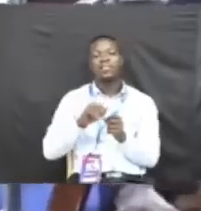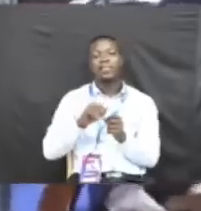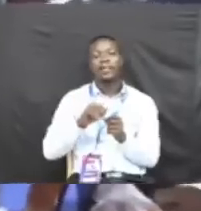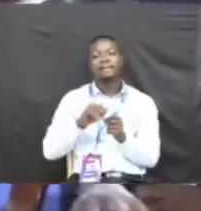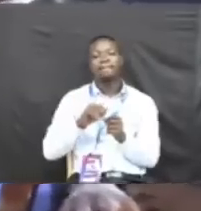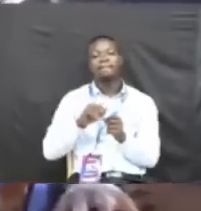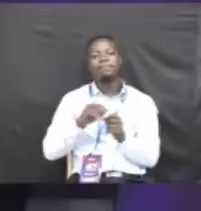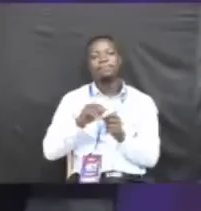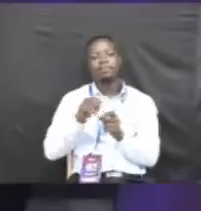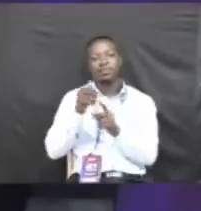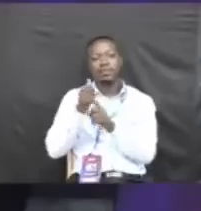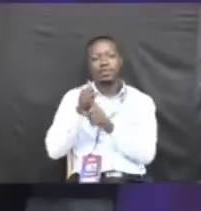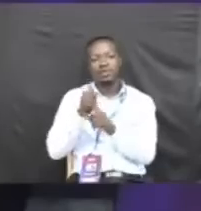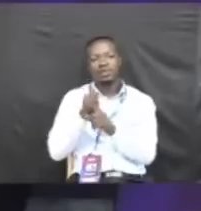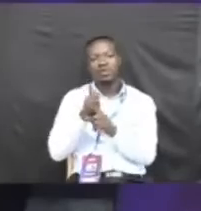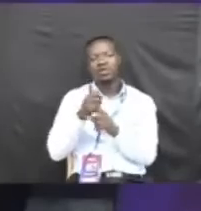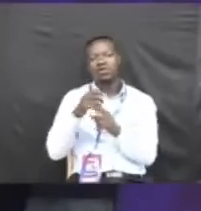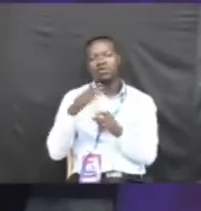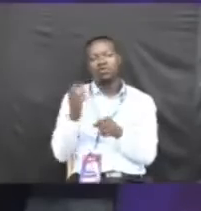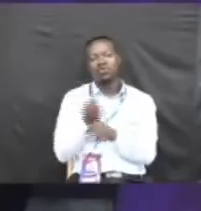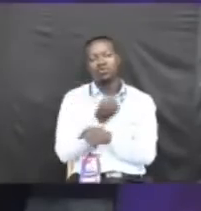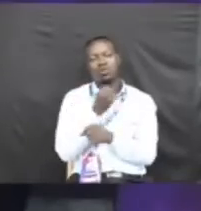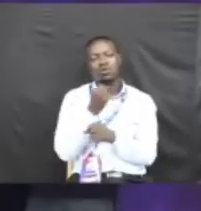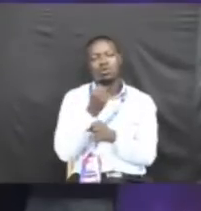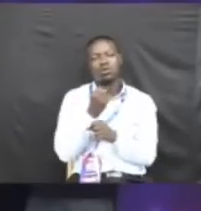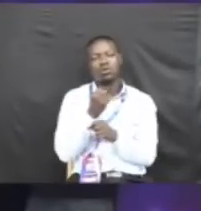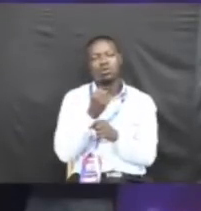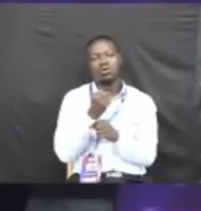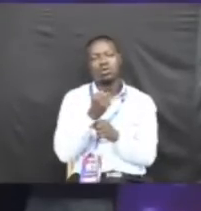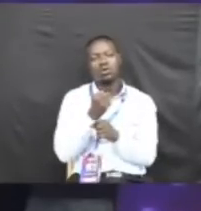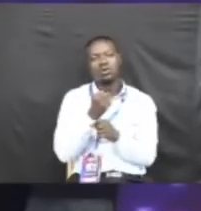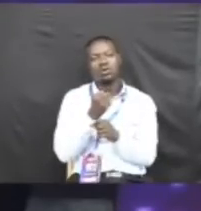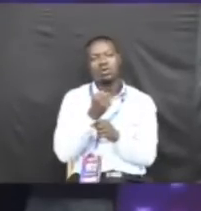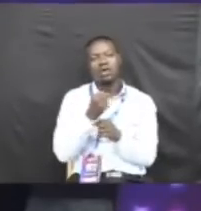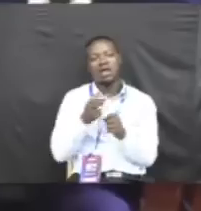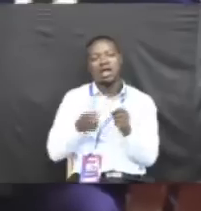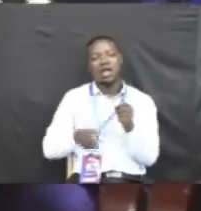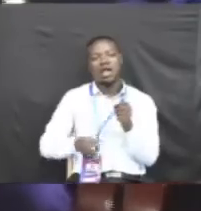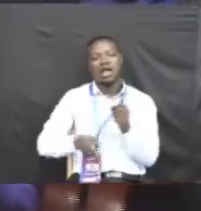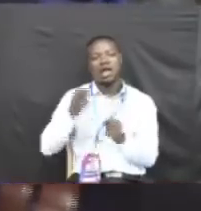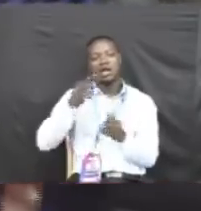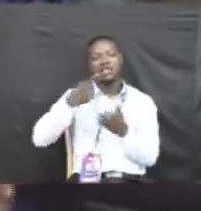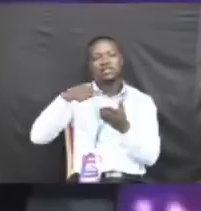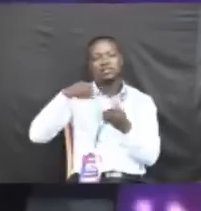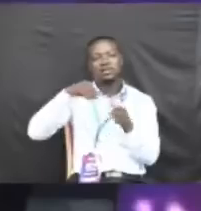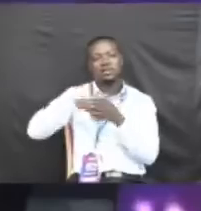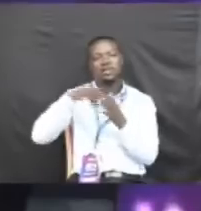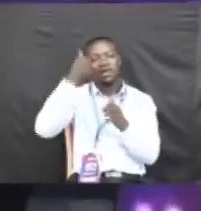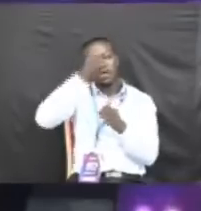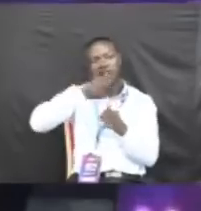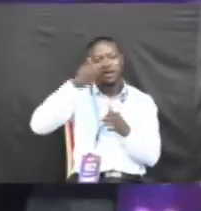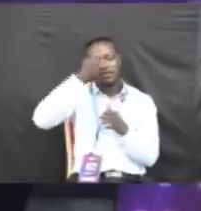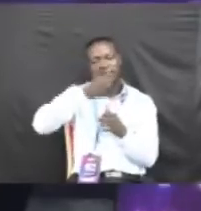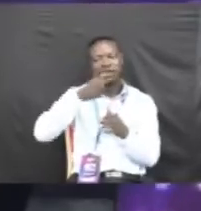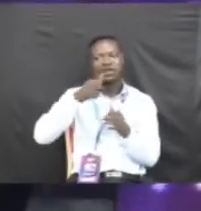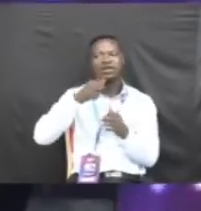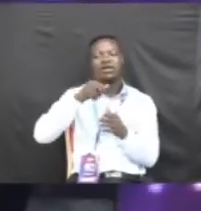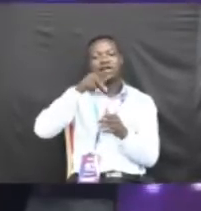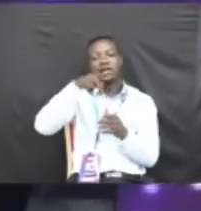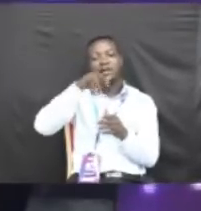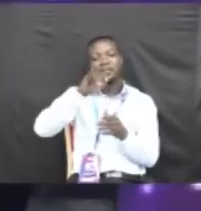School, Ghana won the outstanding Pearson learner award, highest mark in Africa for Pearson